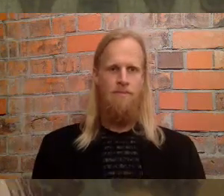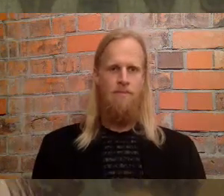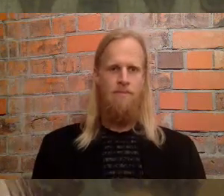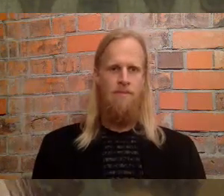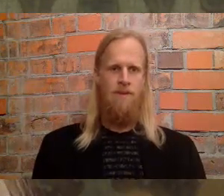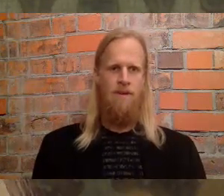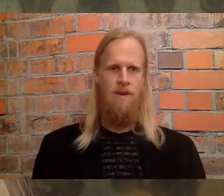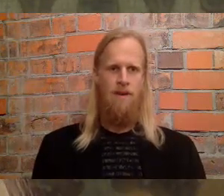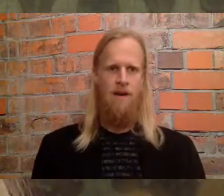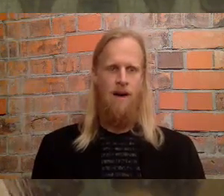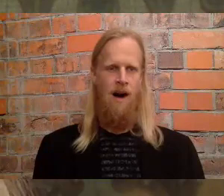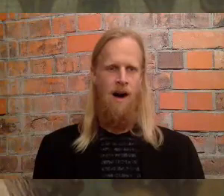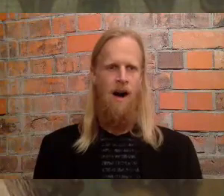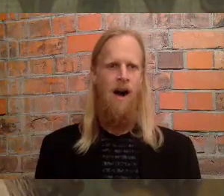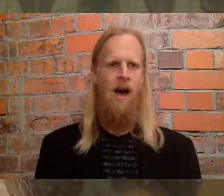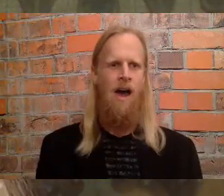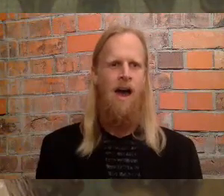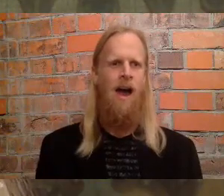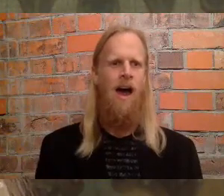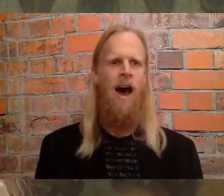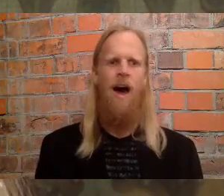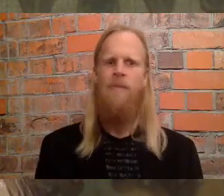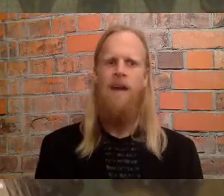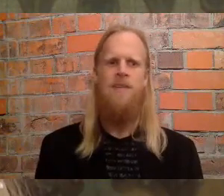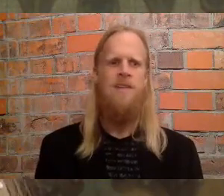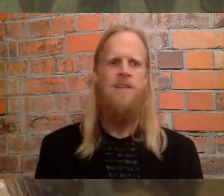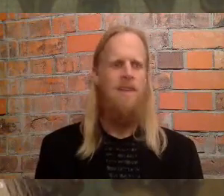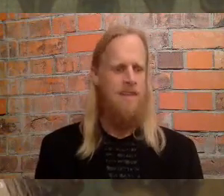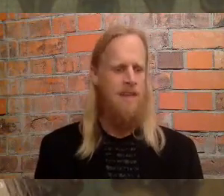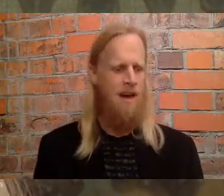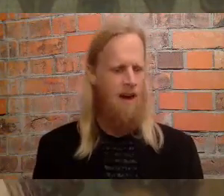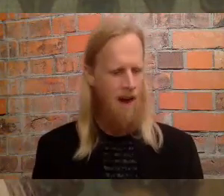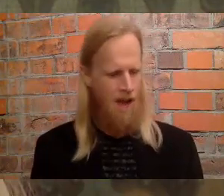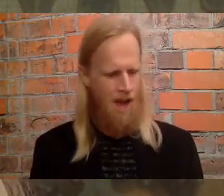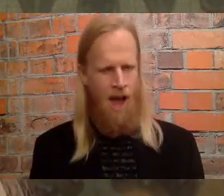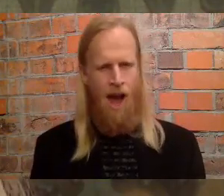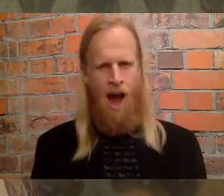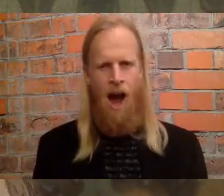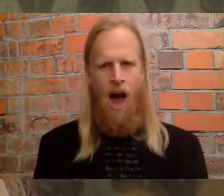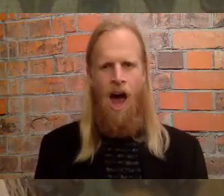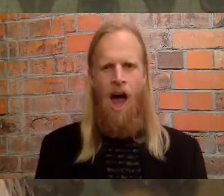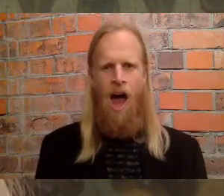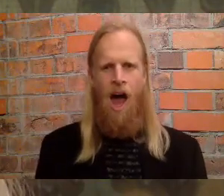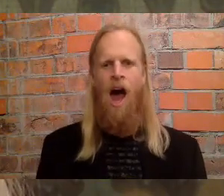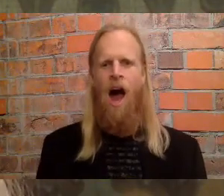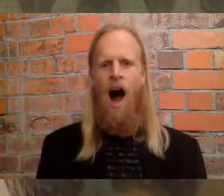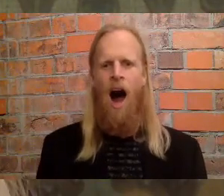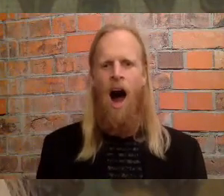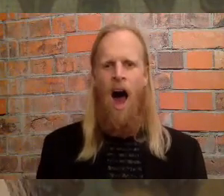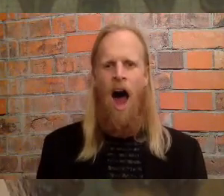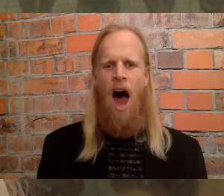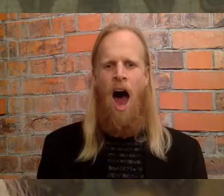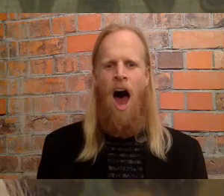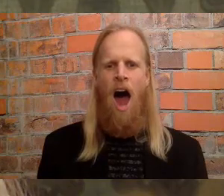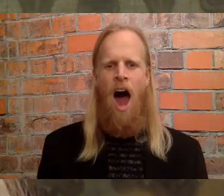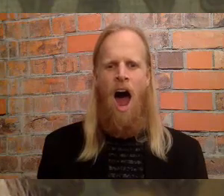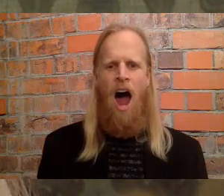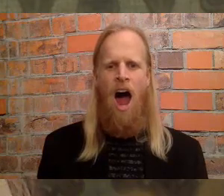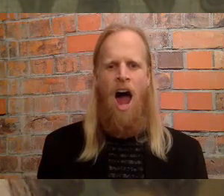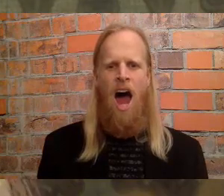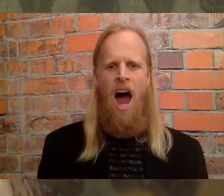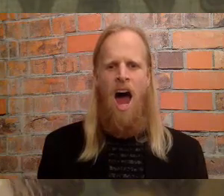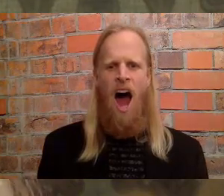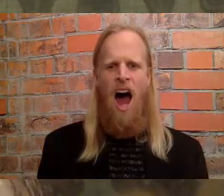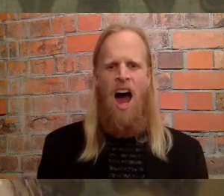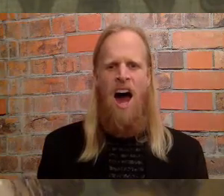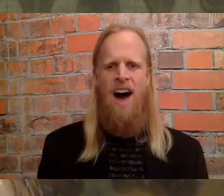I'm not sure I want to know. Tap the side of the hand. It's okay.